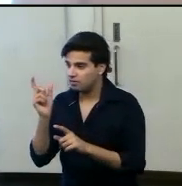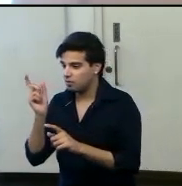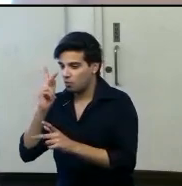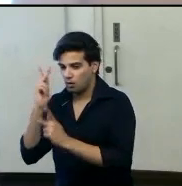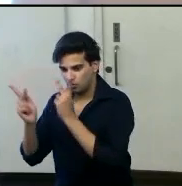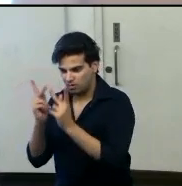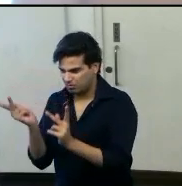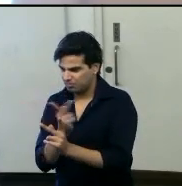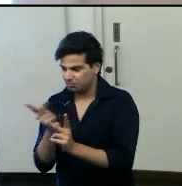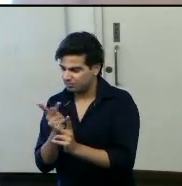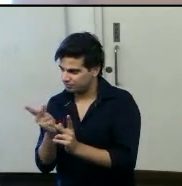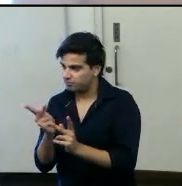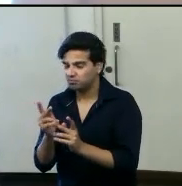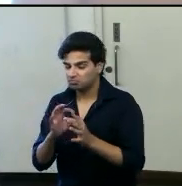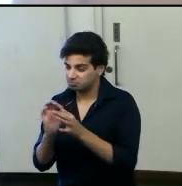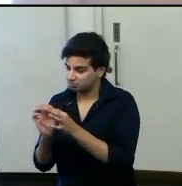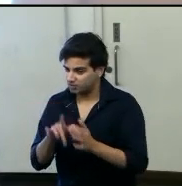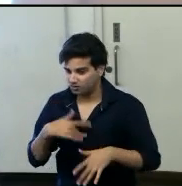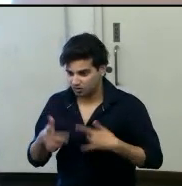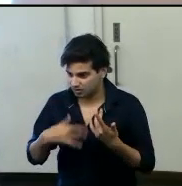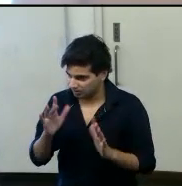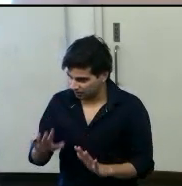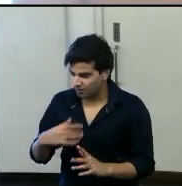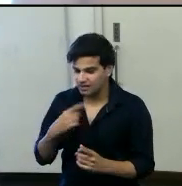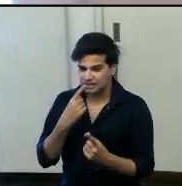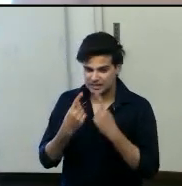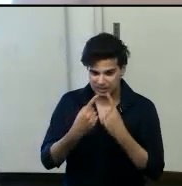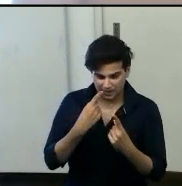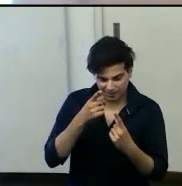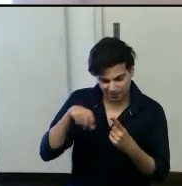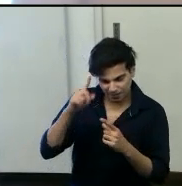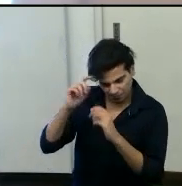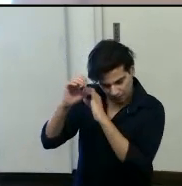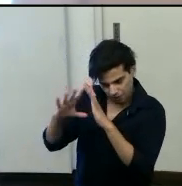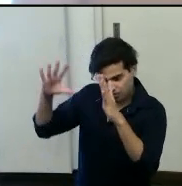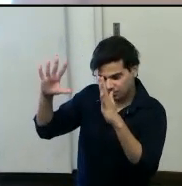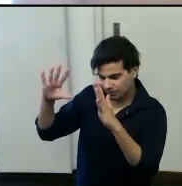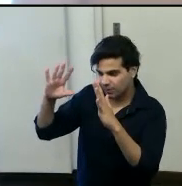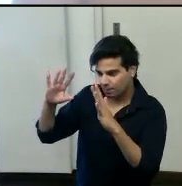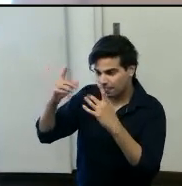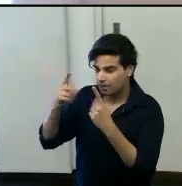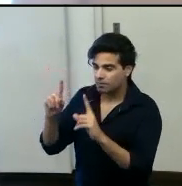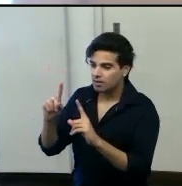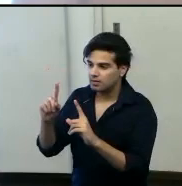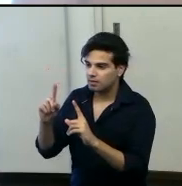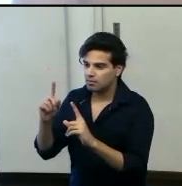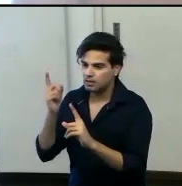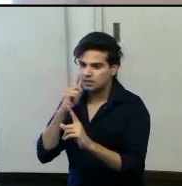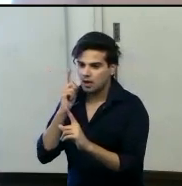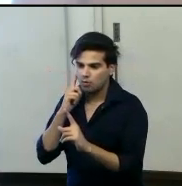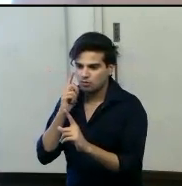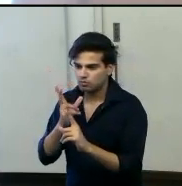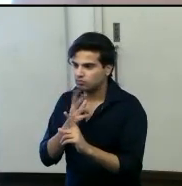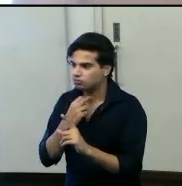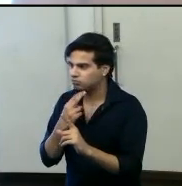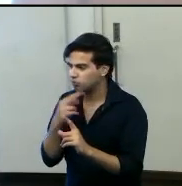very interesting. It's possible that I can only speak and then you listen to it, but then again there is a sound involved. Yeah.